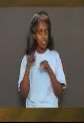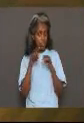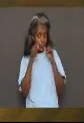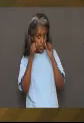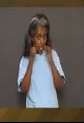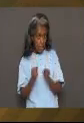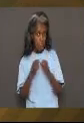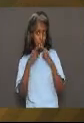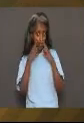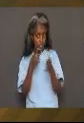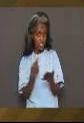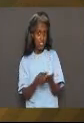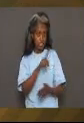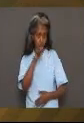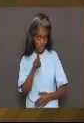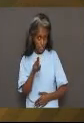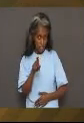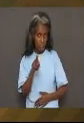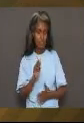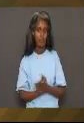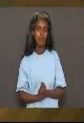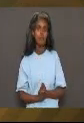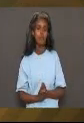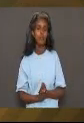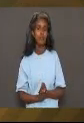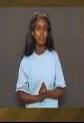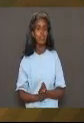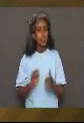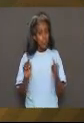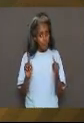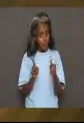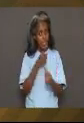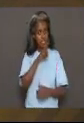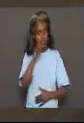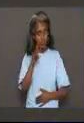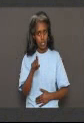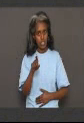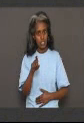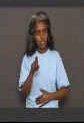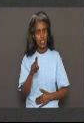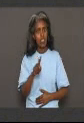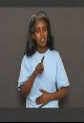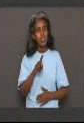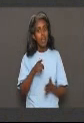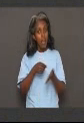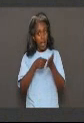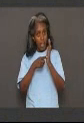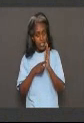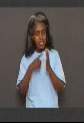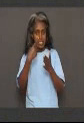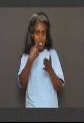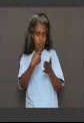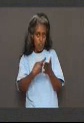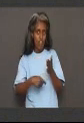Hello again, students. Were you able to answer these questions? Our first